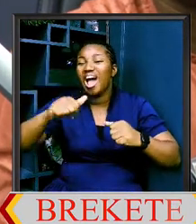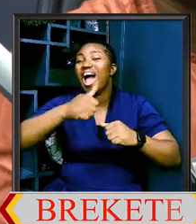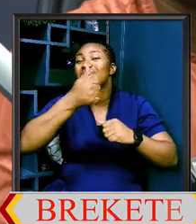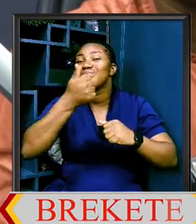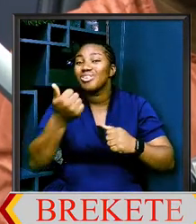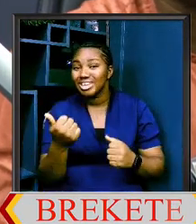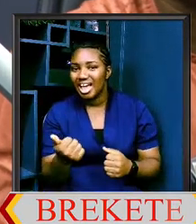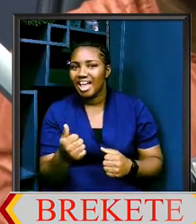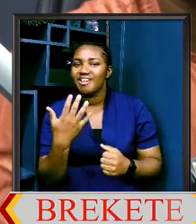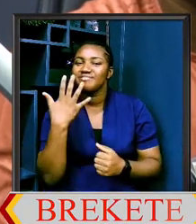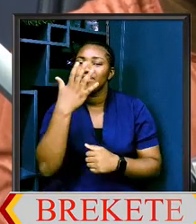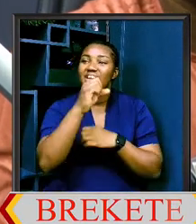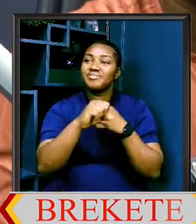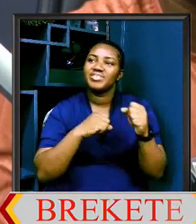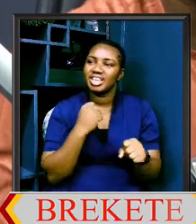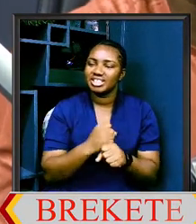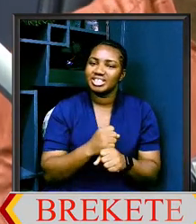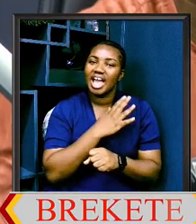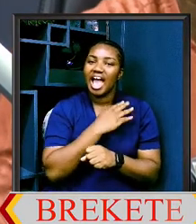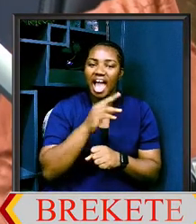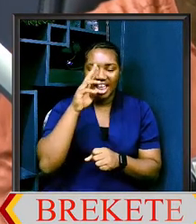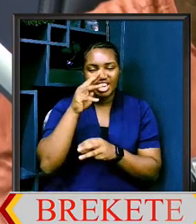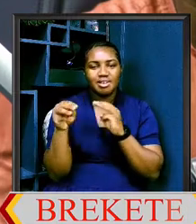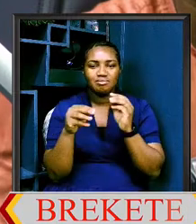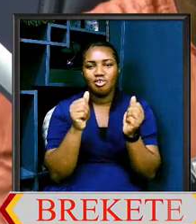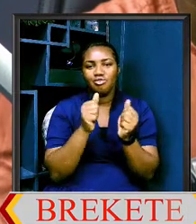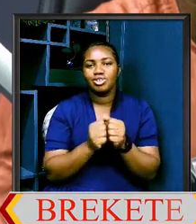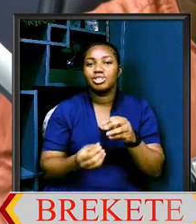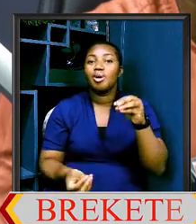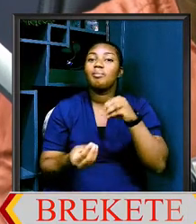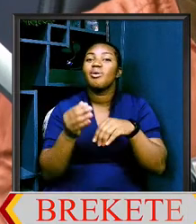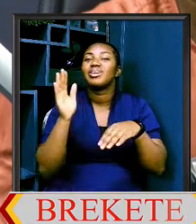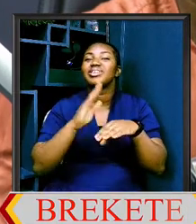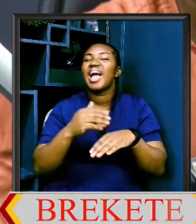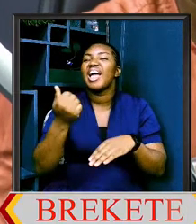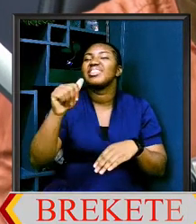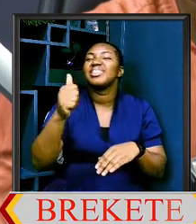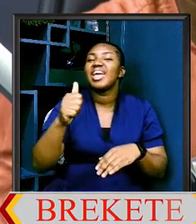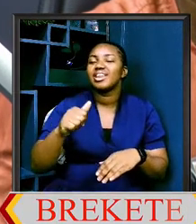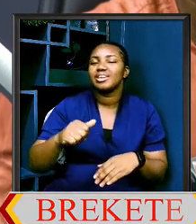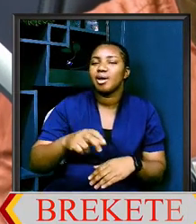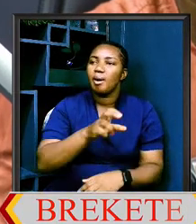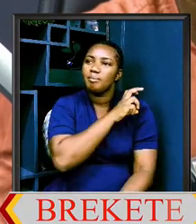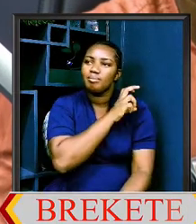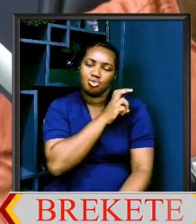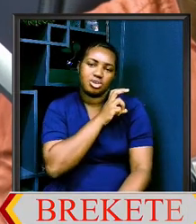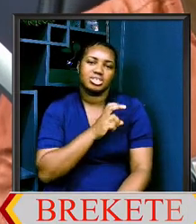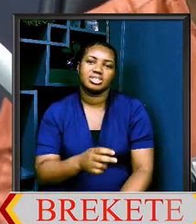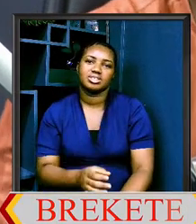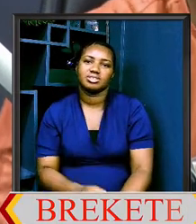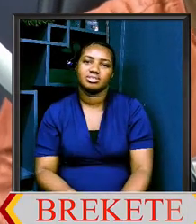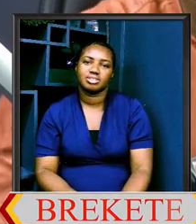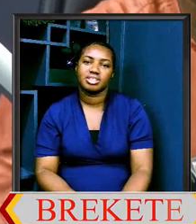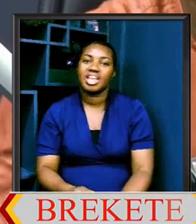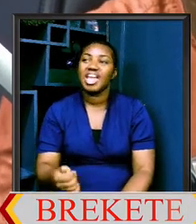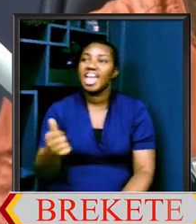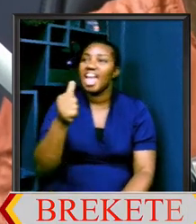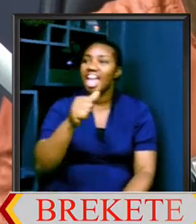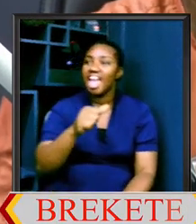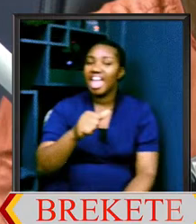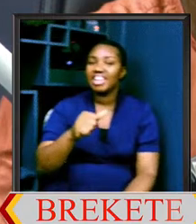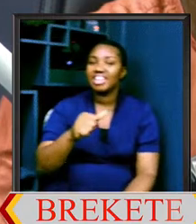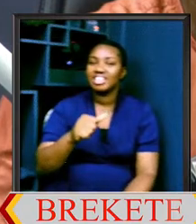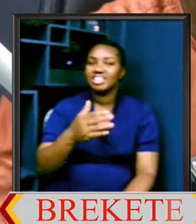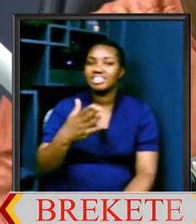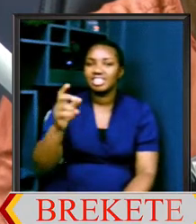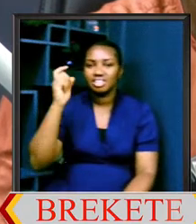more than 10 police. So he escort? Yes, sir. Anything governor can do in this country, he can do it. Yeah. Anything governor can he's do in this country?